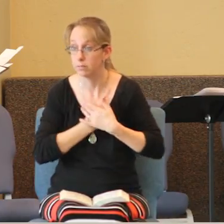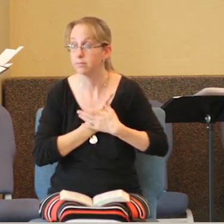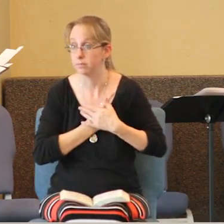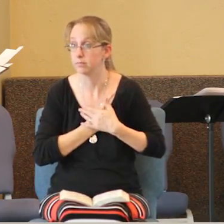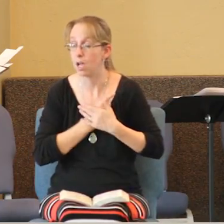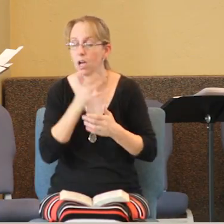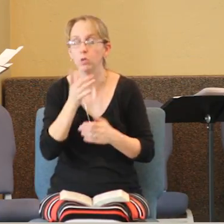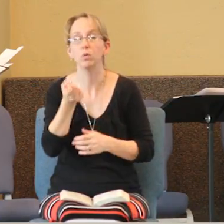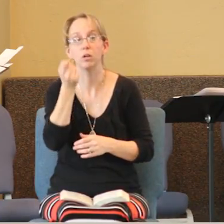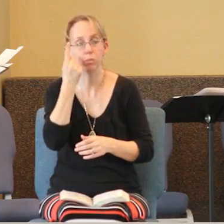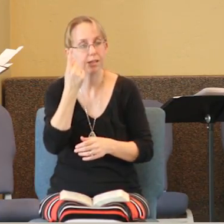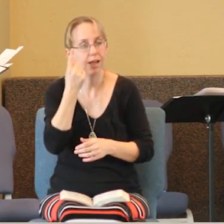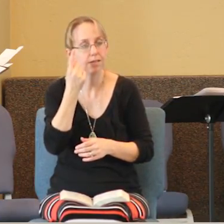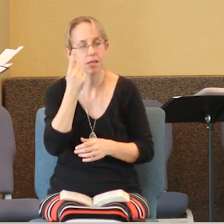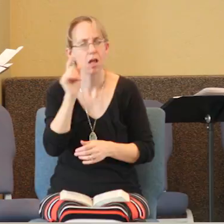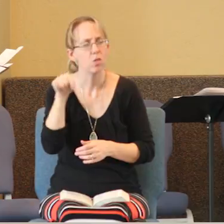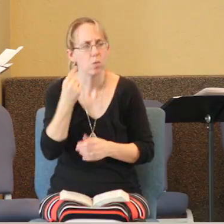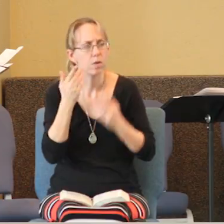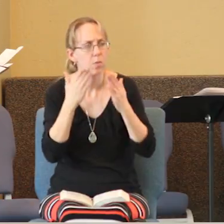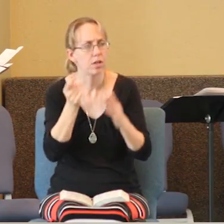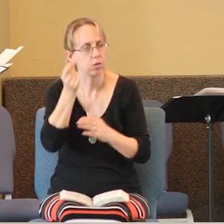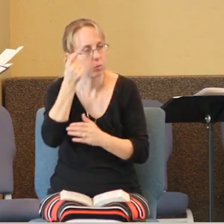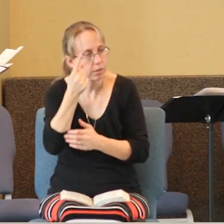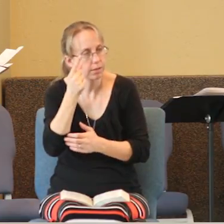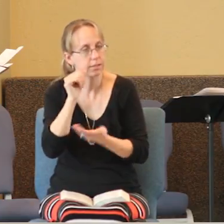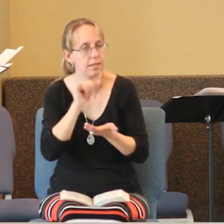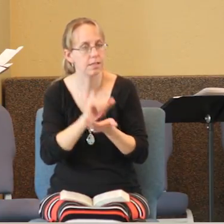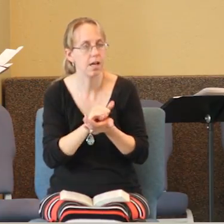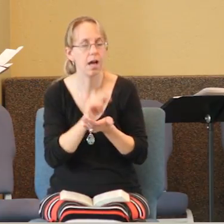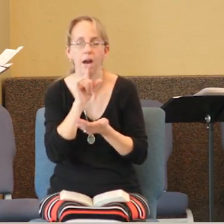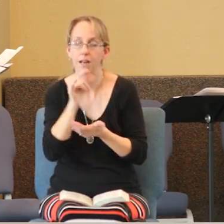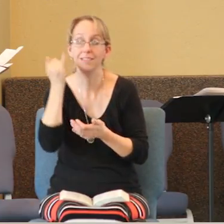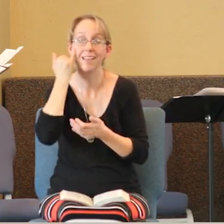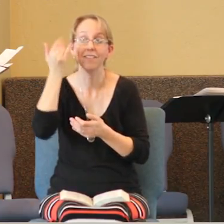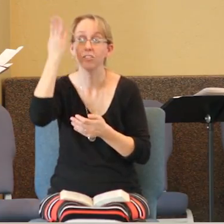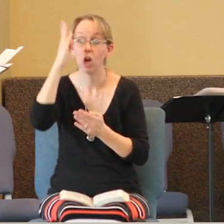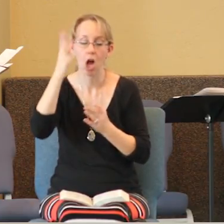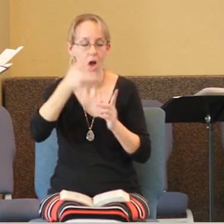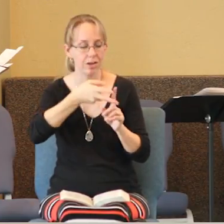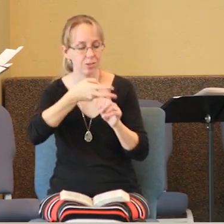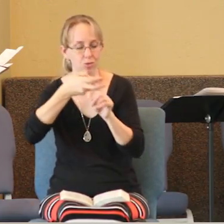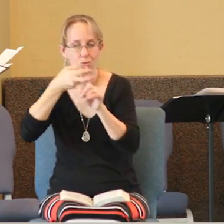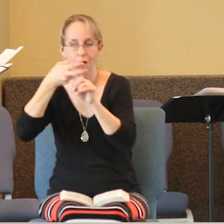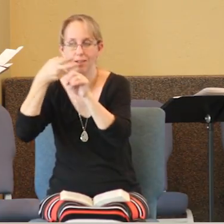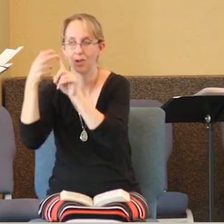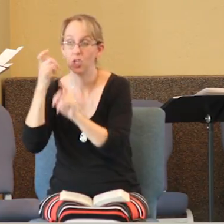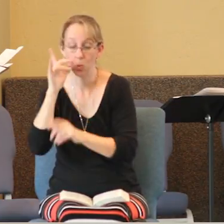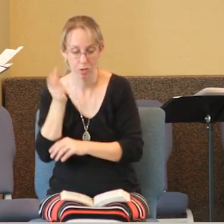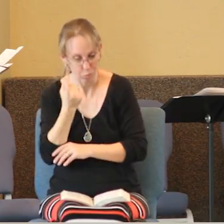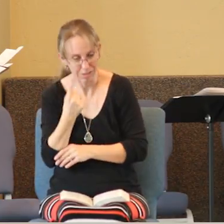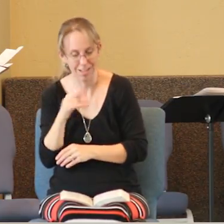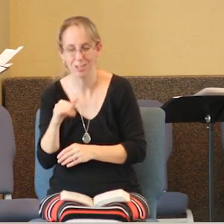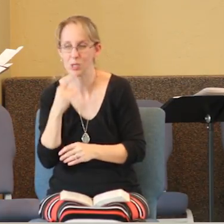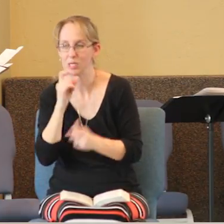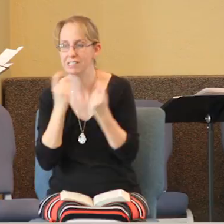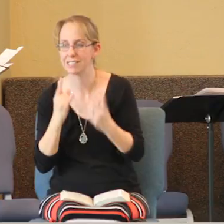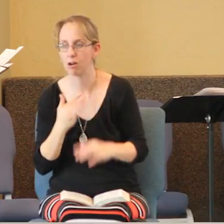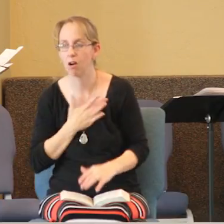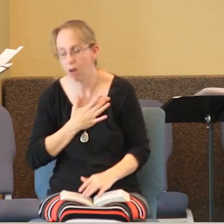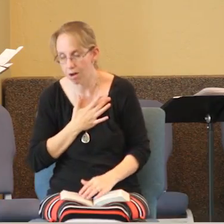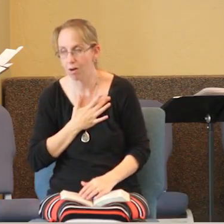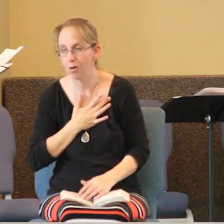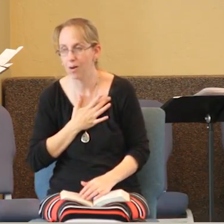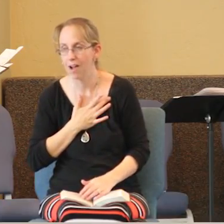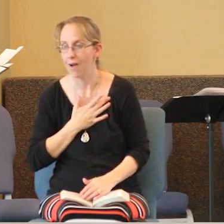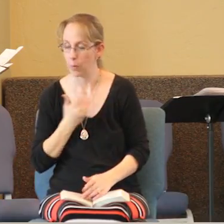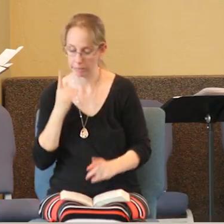way you can realize this is if he is drawing you to himself. He's going, realize that you're a sinner. See, we can't just of our own